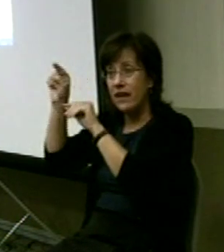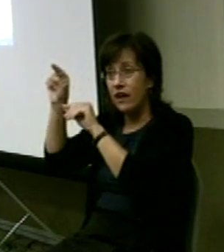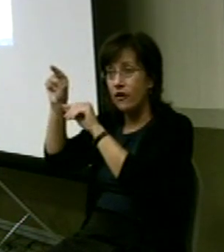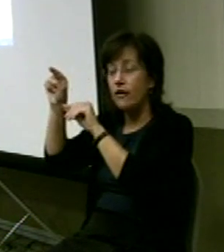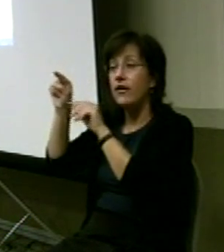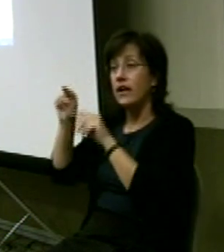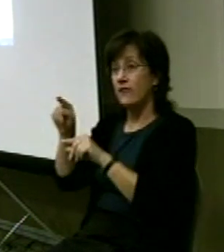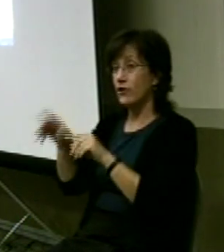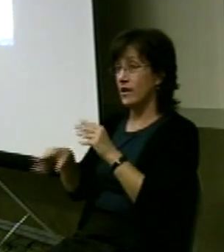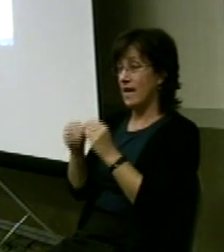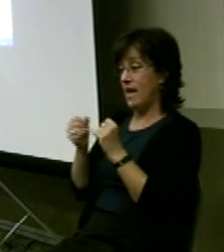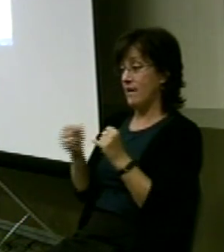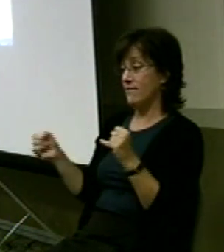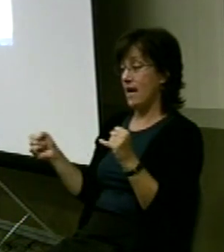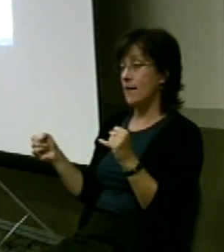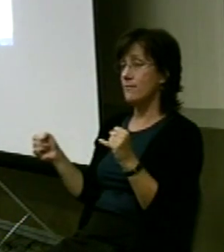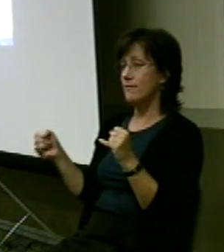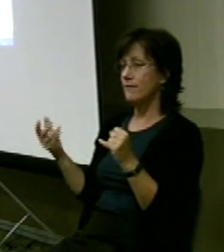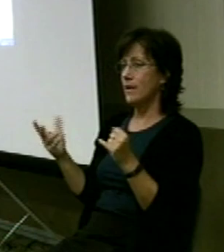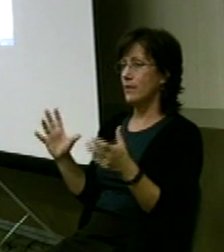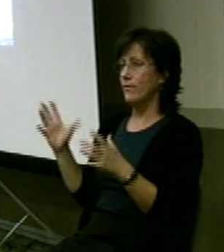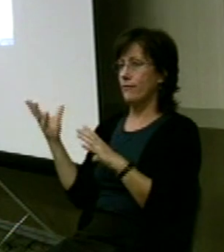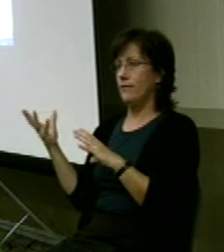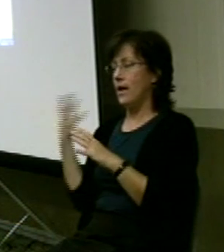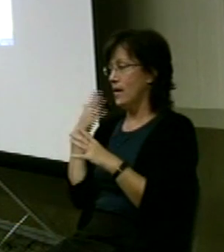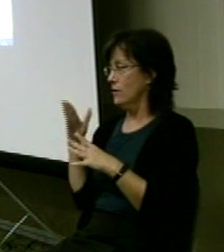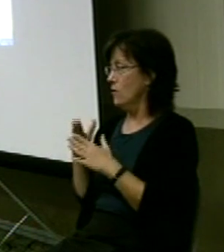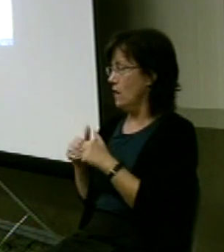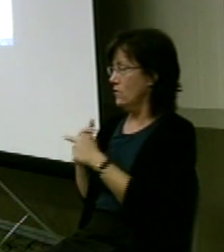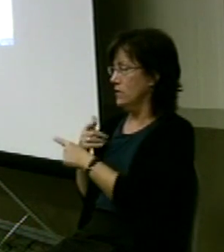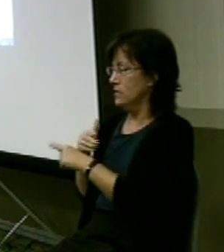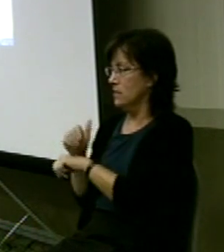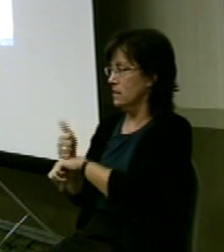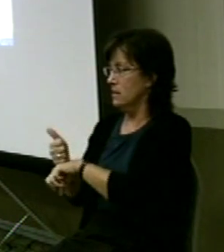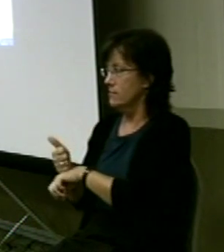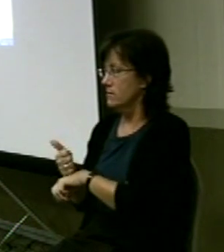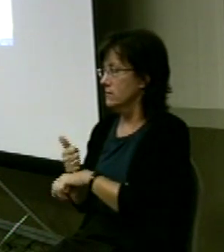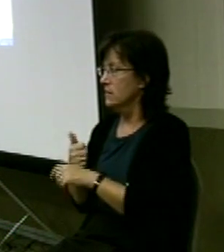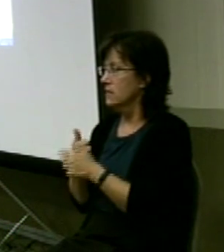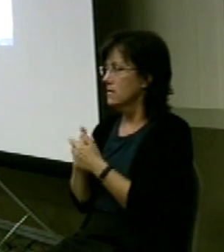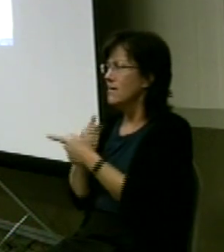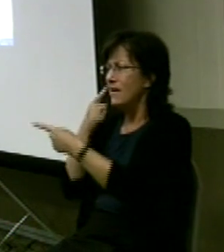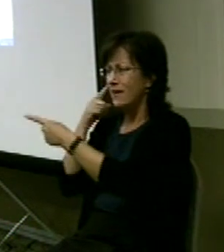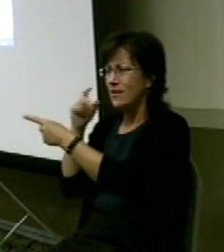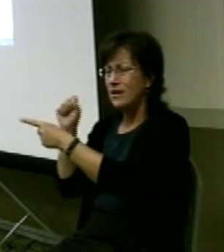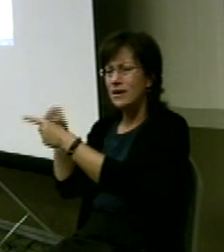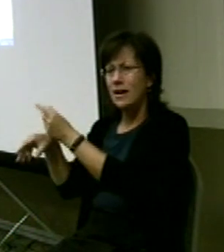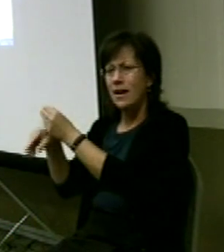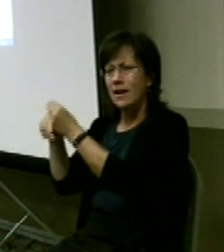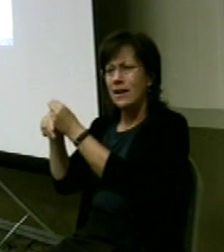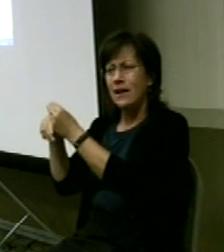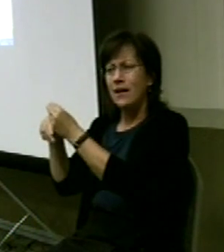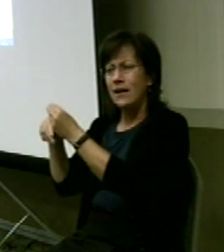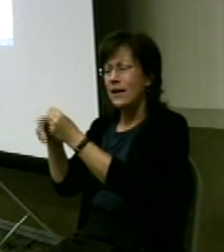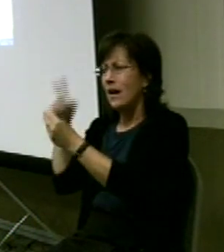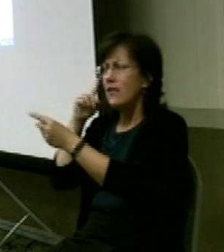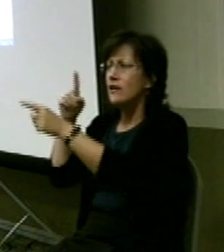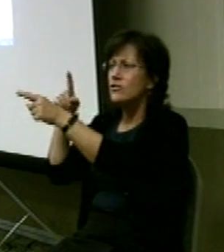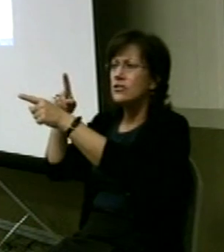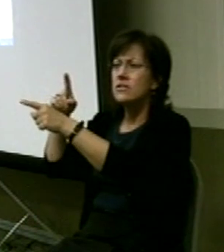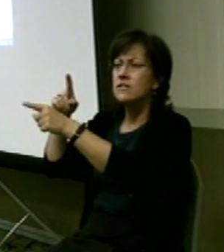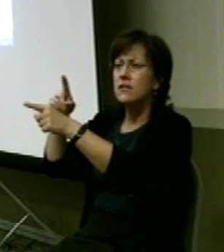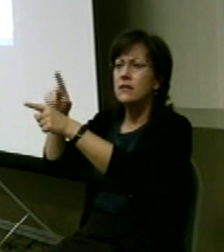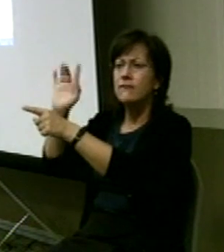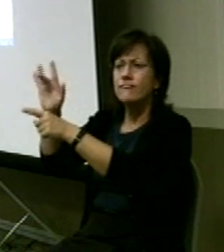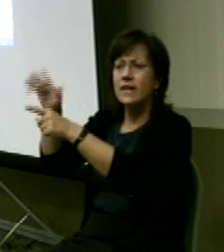here. Now, if you're going to add a line, that might throw this off. I don't know how Daniel has it set up. I think you can highlight it. You